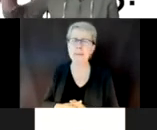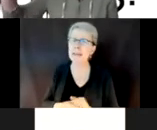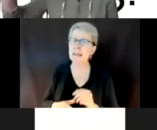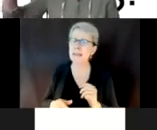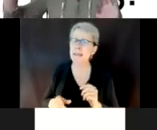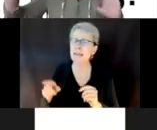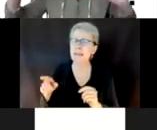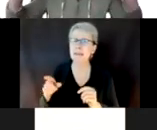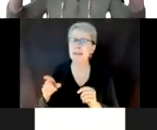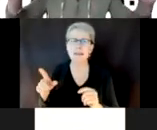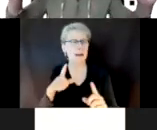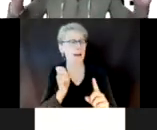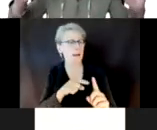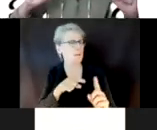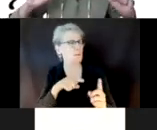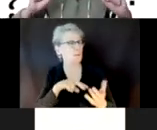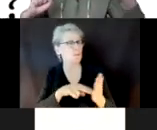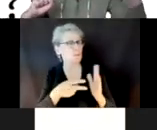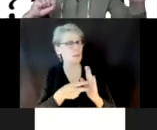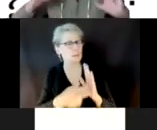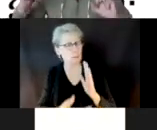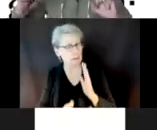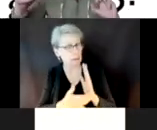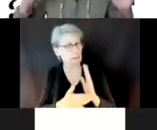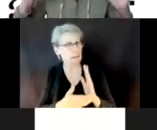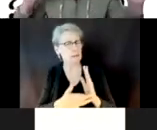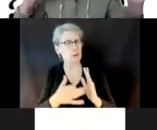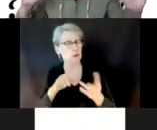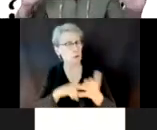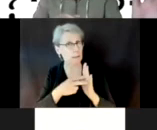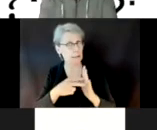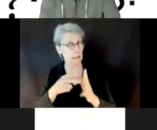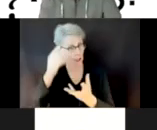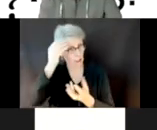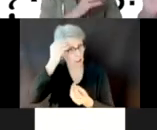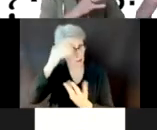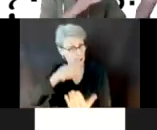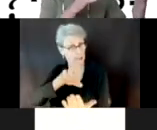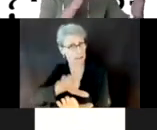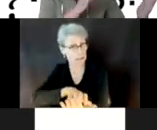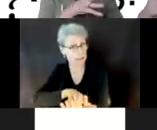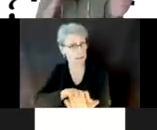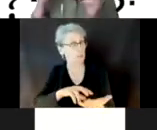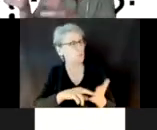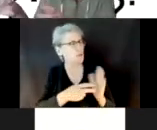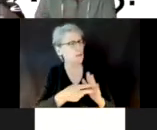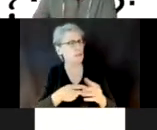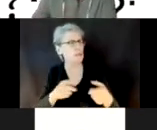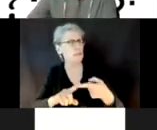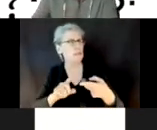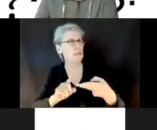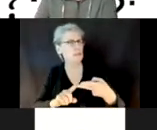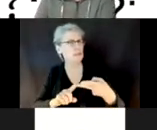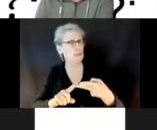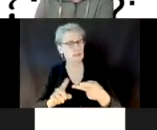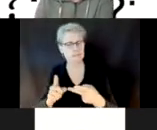the technical and I think what you're trying to say is content, but can you just give me a one line definition of each one of those buckets you just